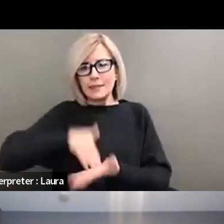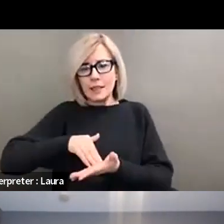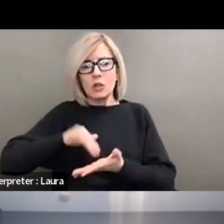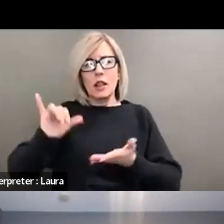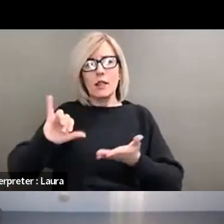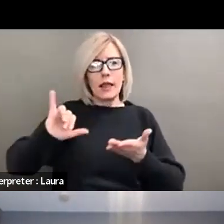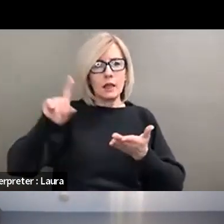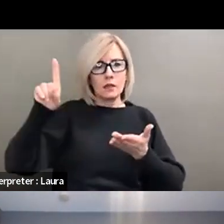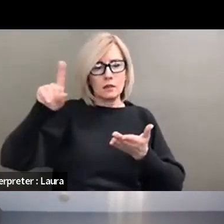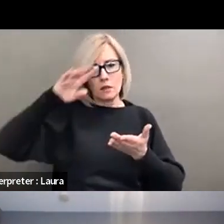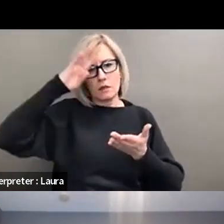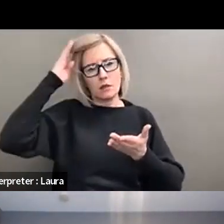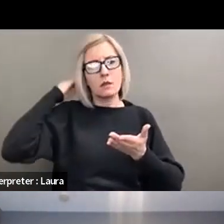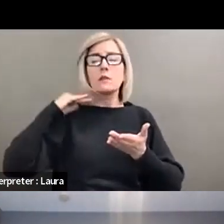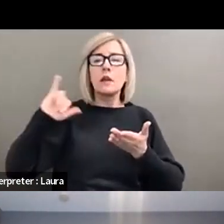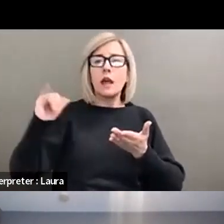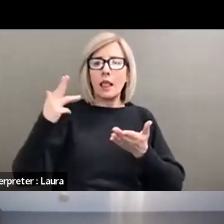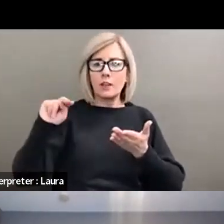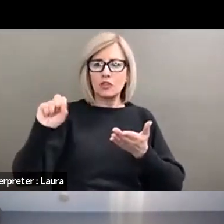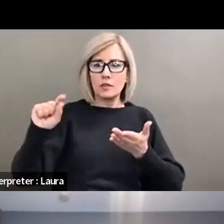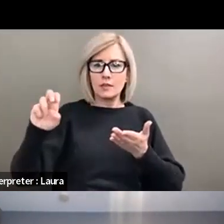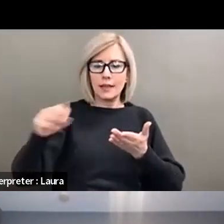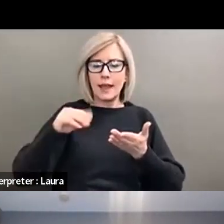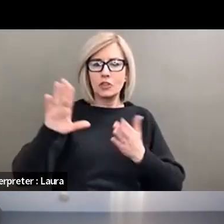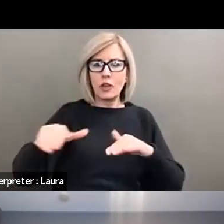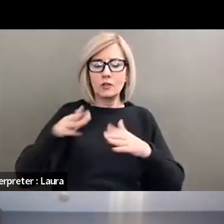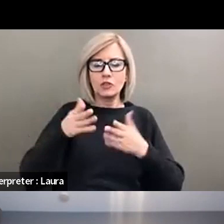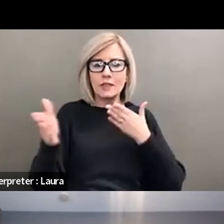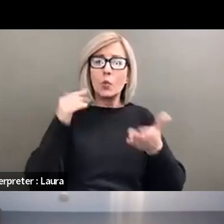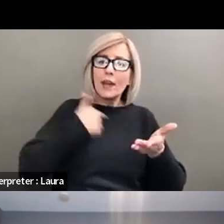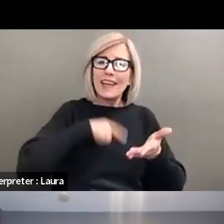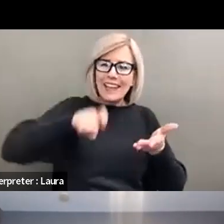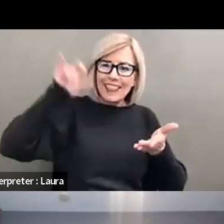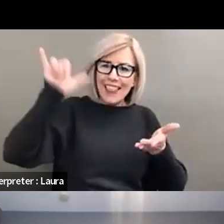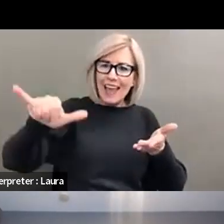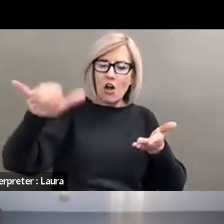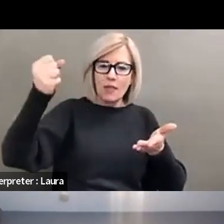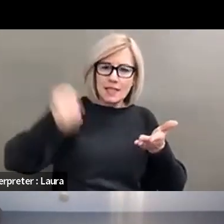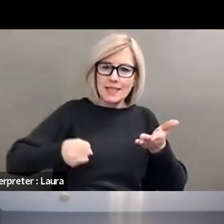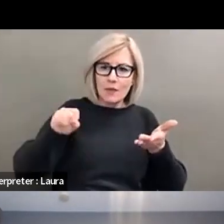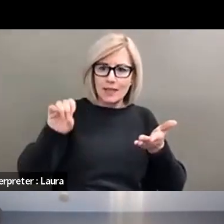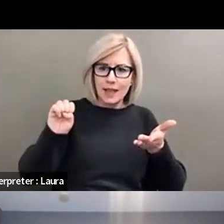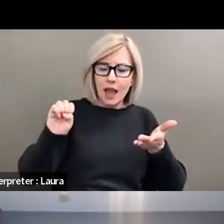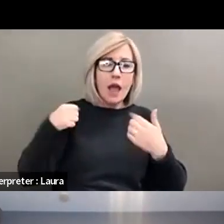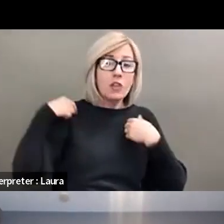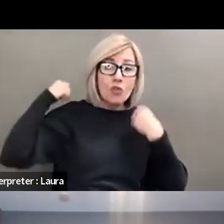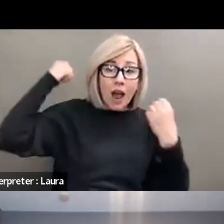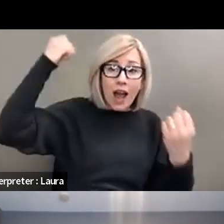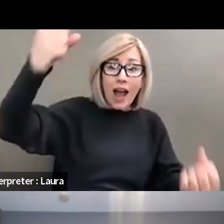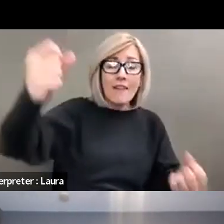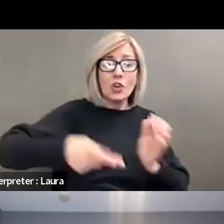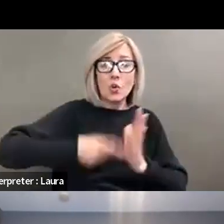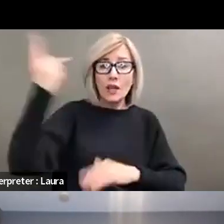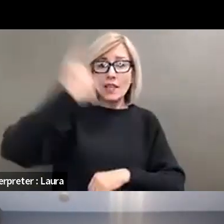like Johnston and ChildServe. We need that on the south side. I have to drive to Johnston twice a